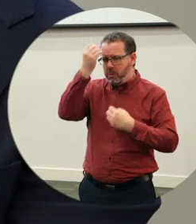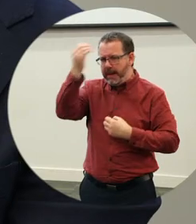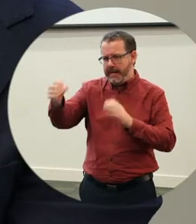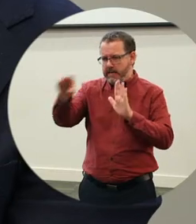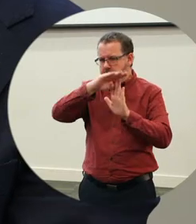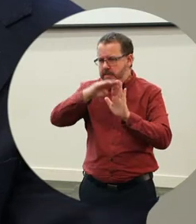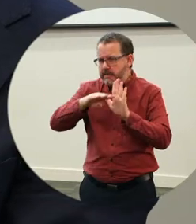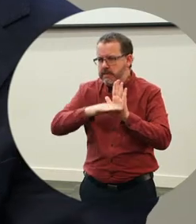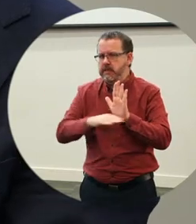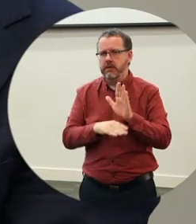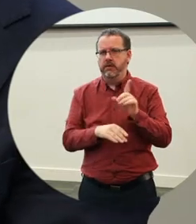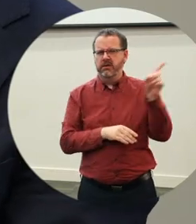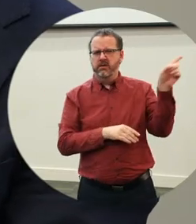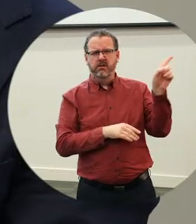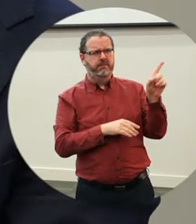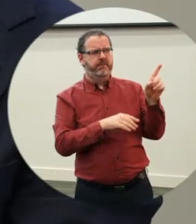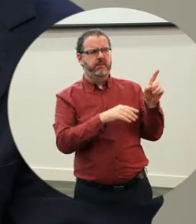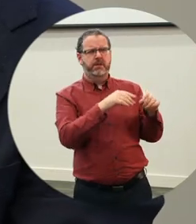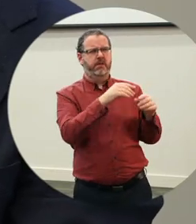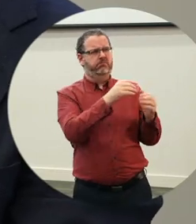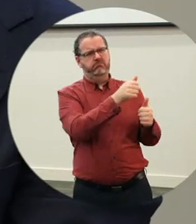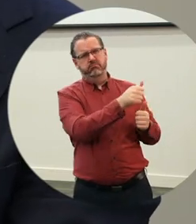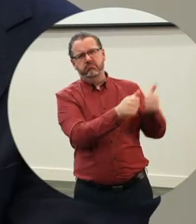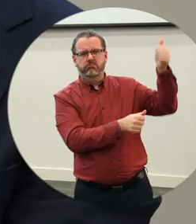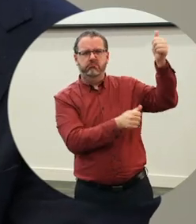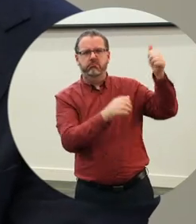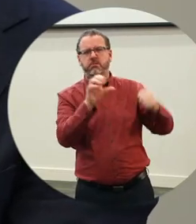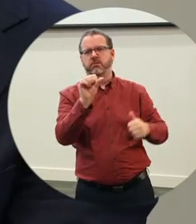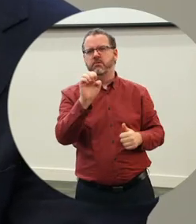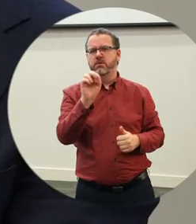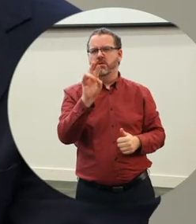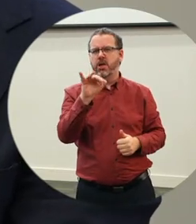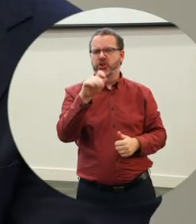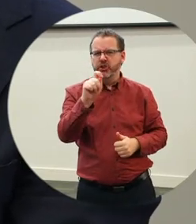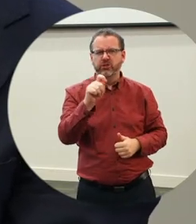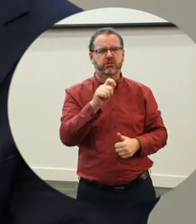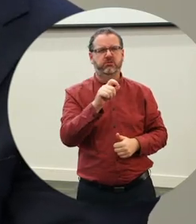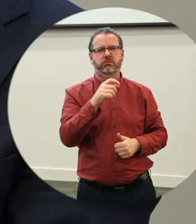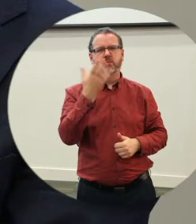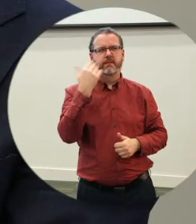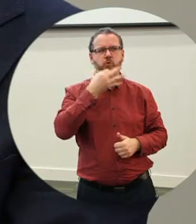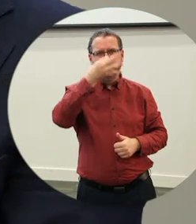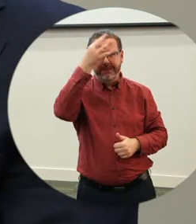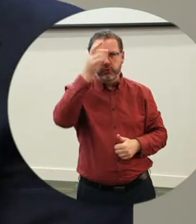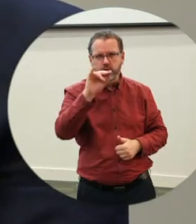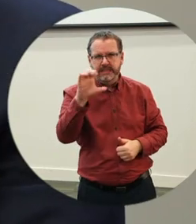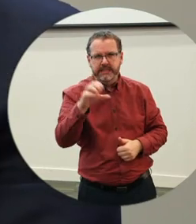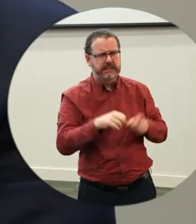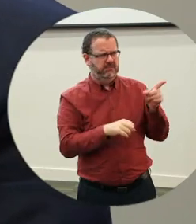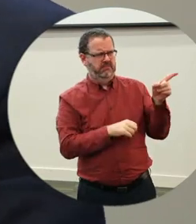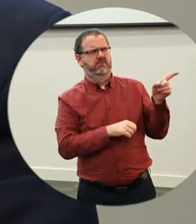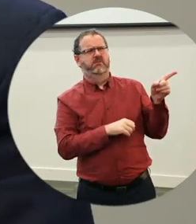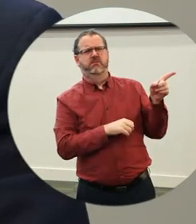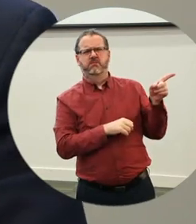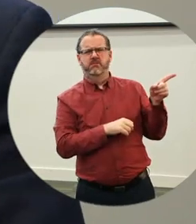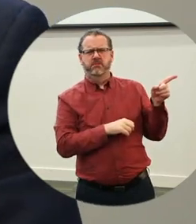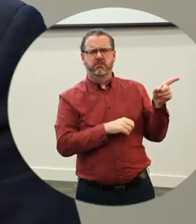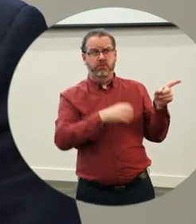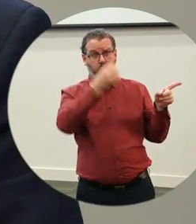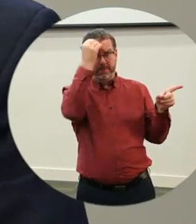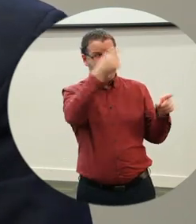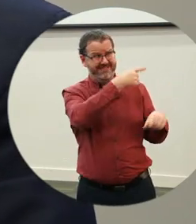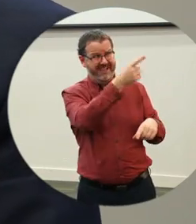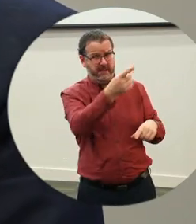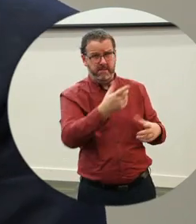by sergeants and inspectors who were former RIC men. They didn't see why they should be in